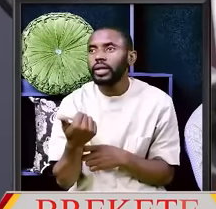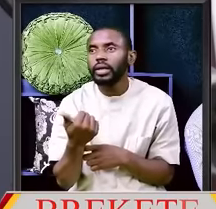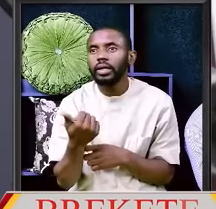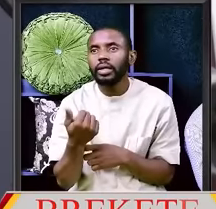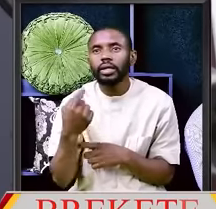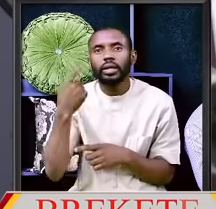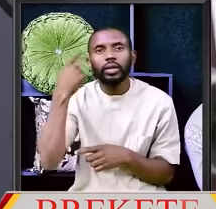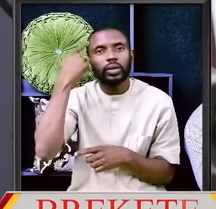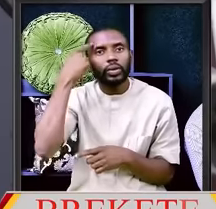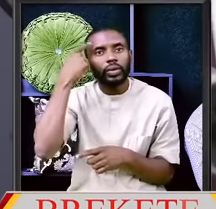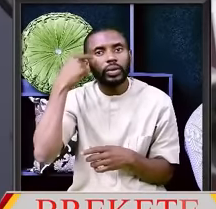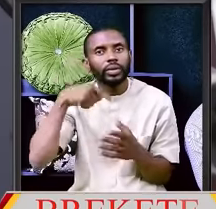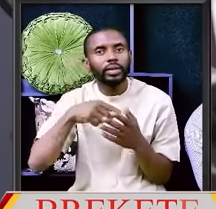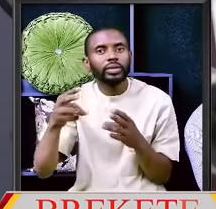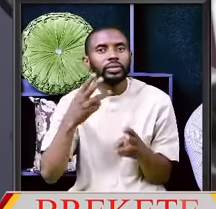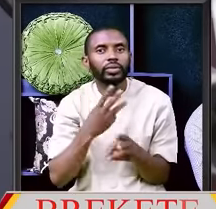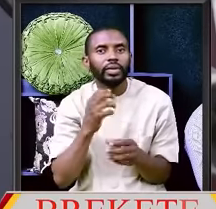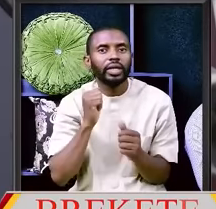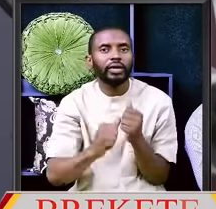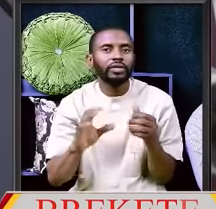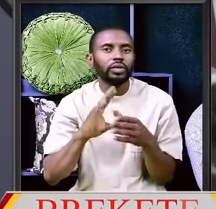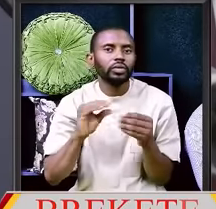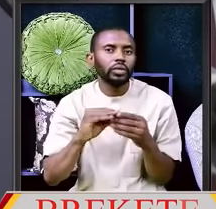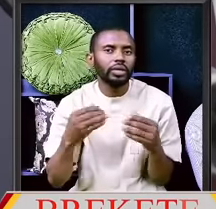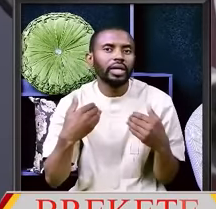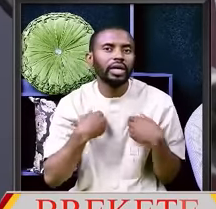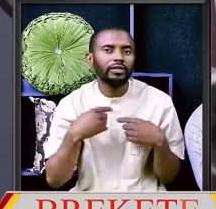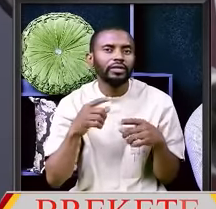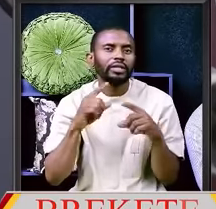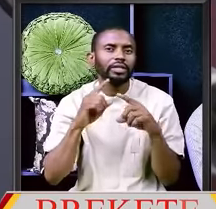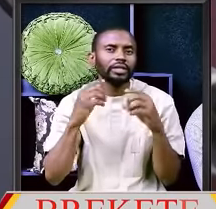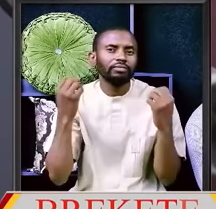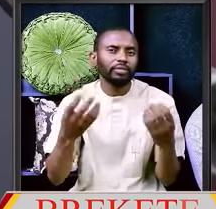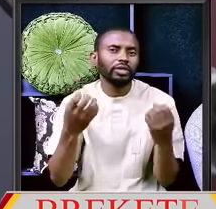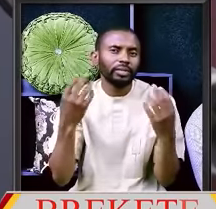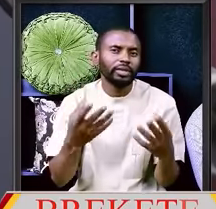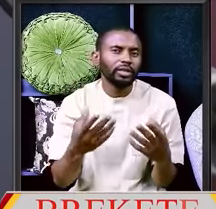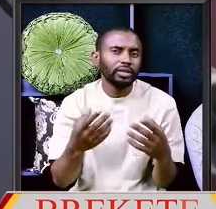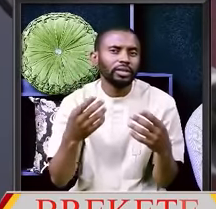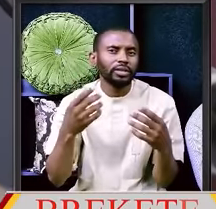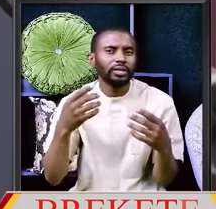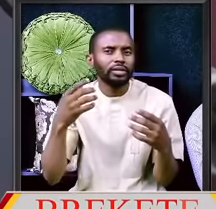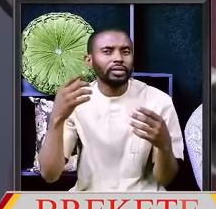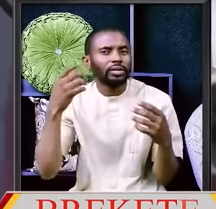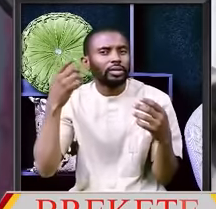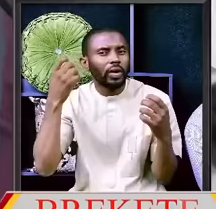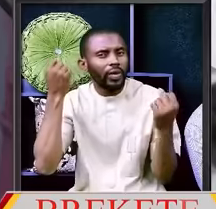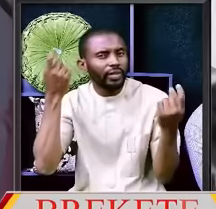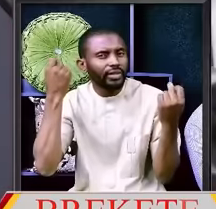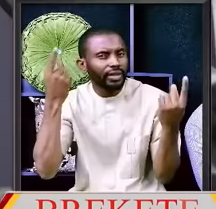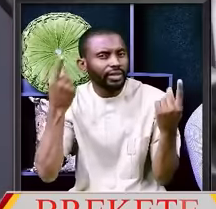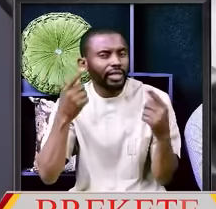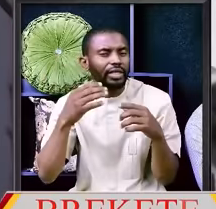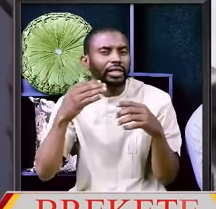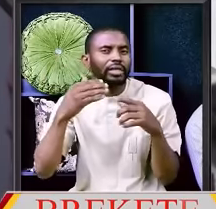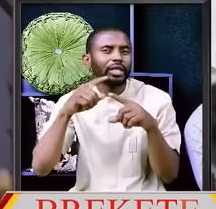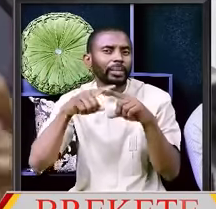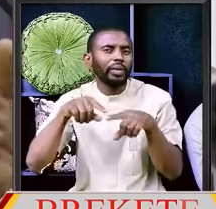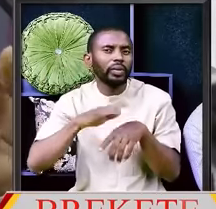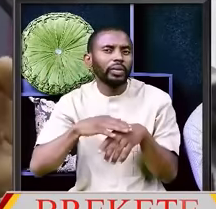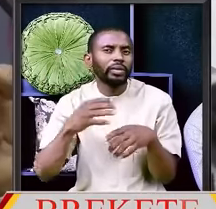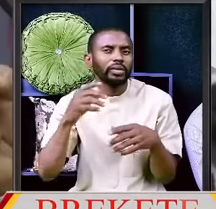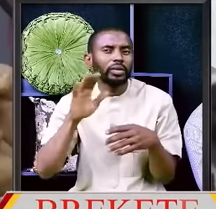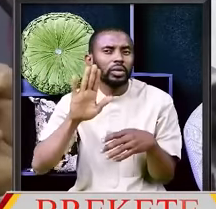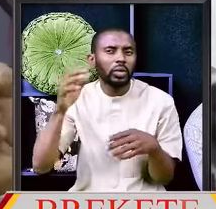world, every story get multiple angles. Yeah. It depends on the angle. Yeah, of course, everybody. So